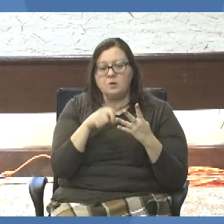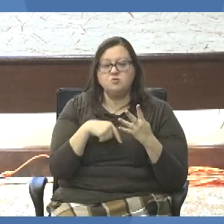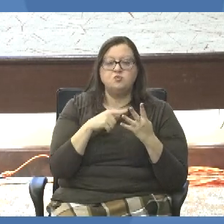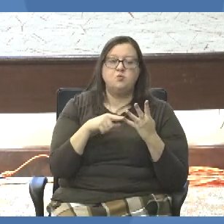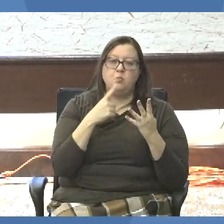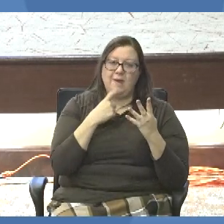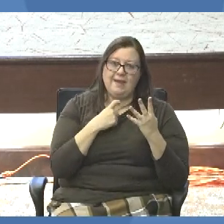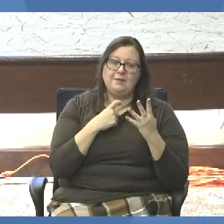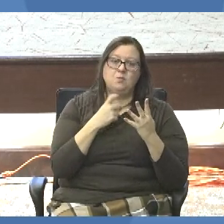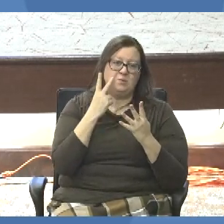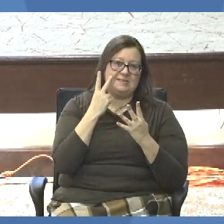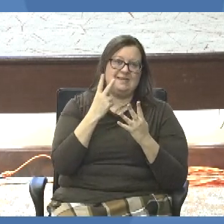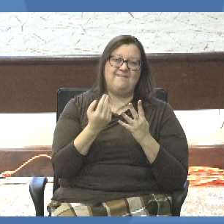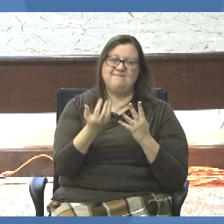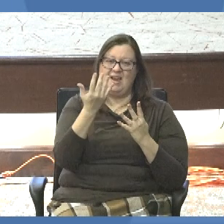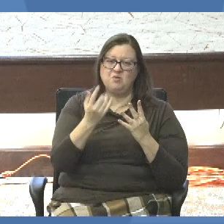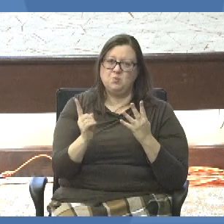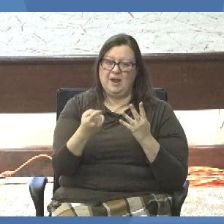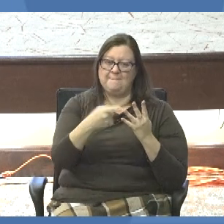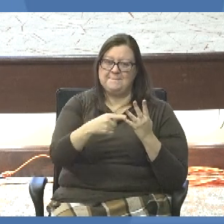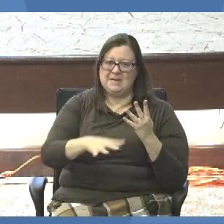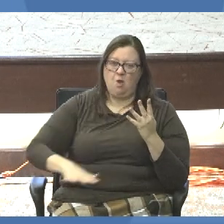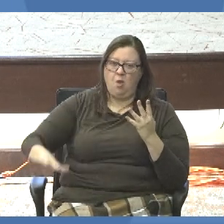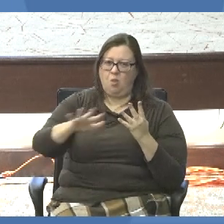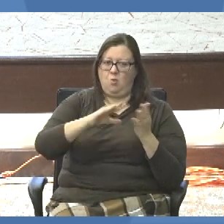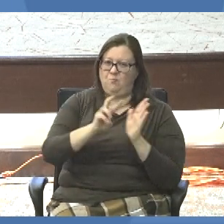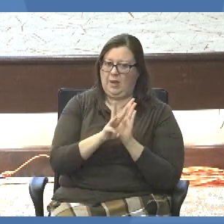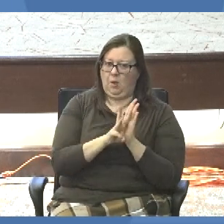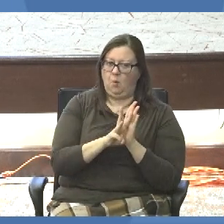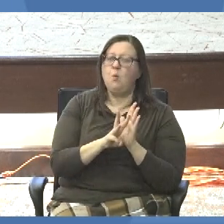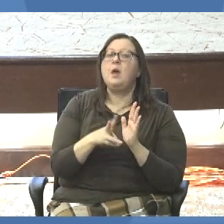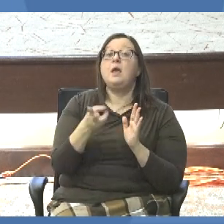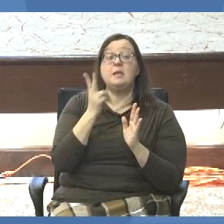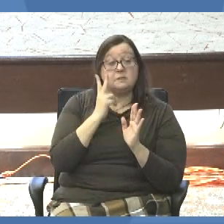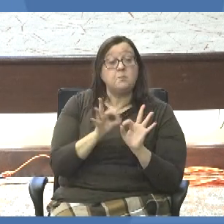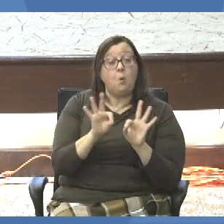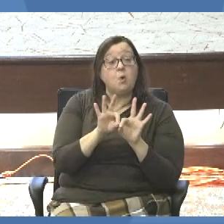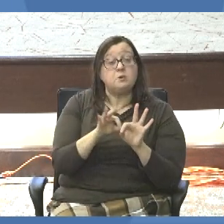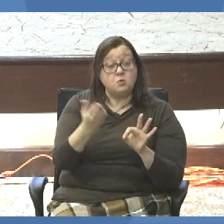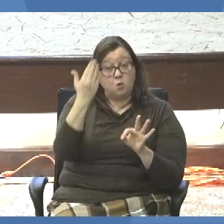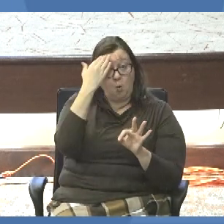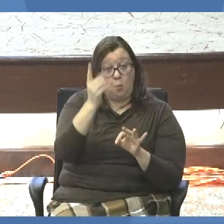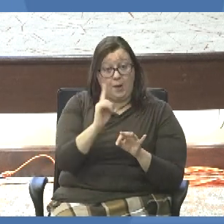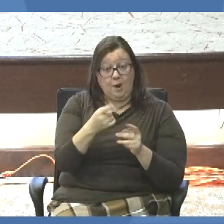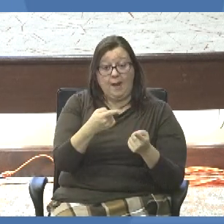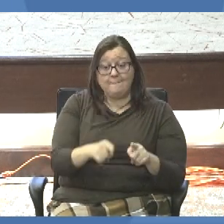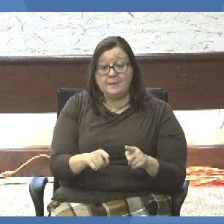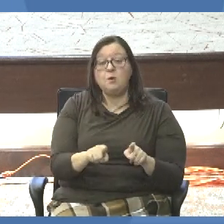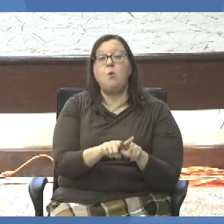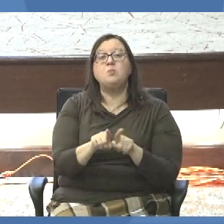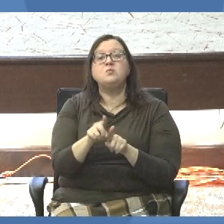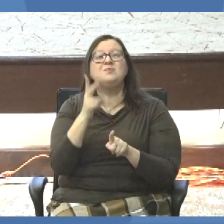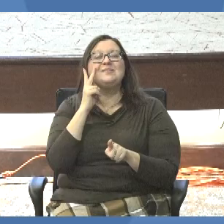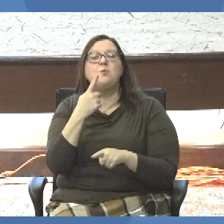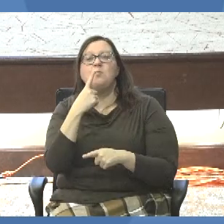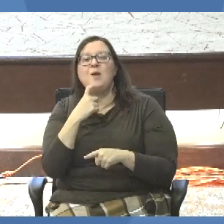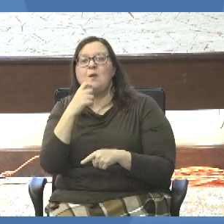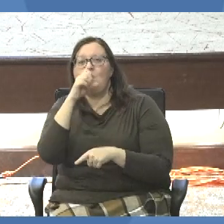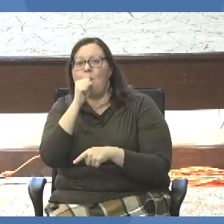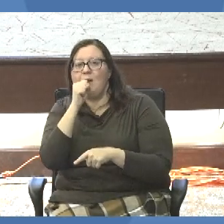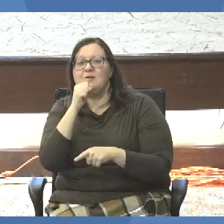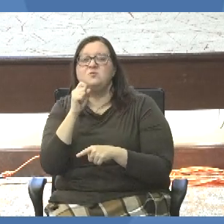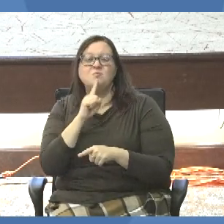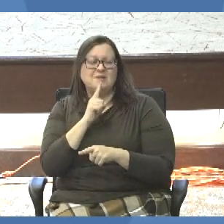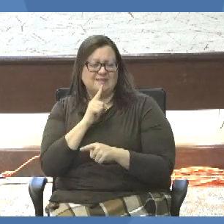fires are occurring across the city. And this is important for us to know that, and it's also important for us to know because, like, for instance, the red and orange areas, we want